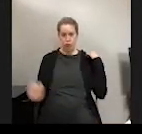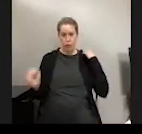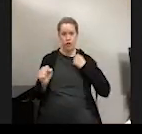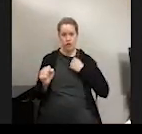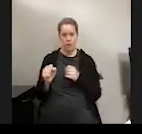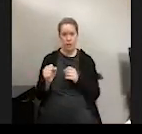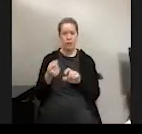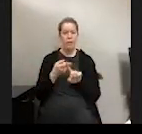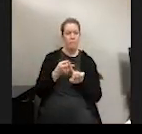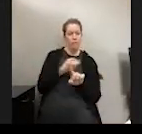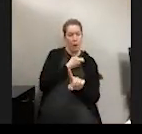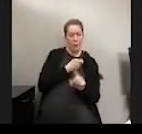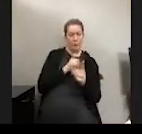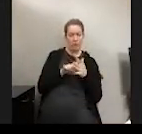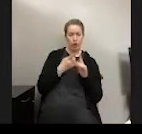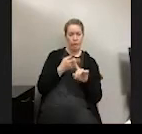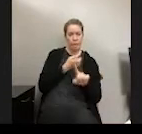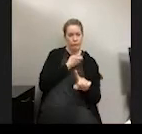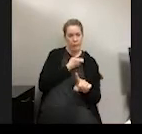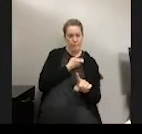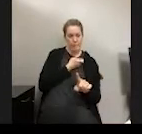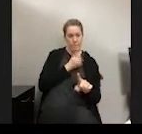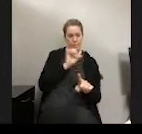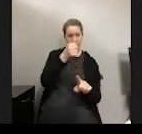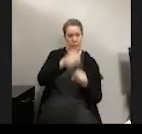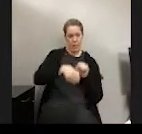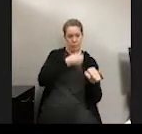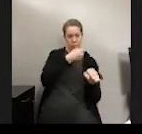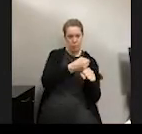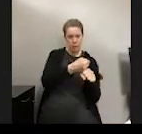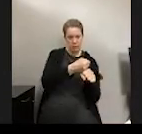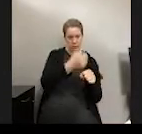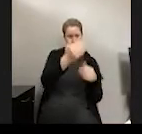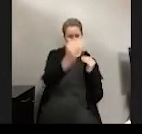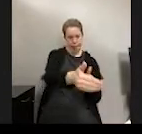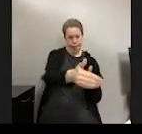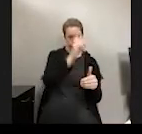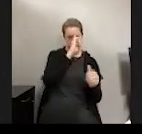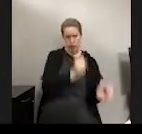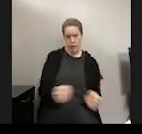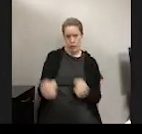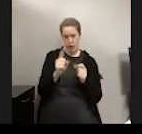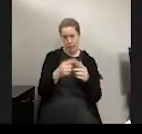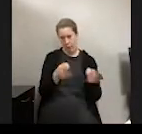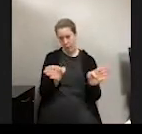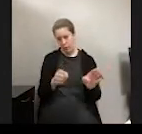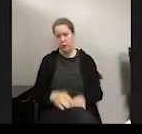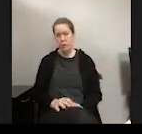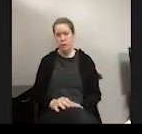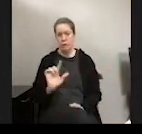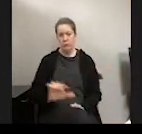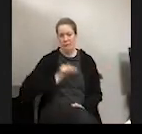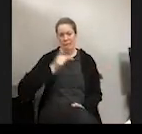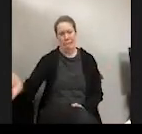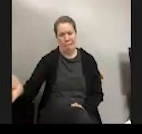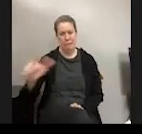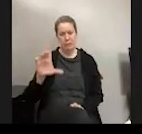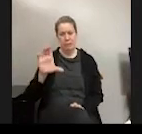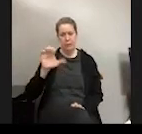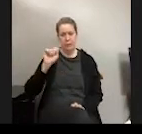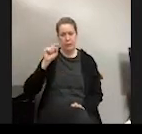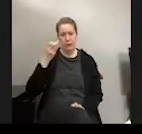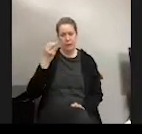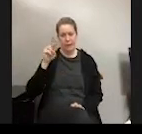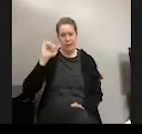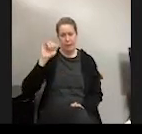framework. So those are the key pieces, but I would hand over to my colleague Catherine in order to